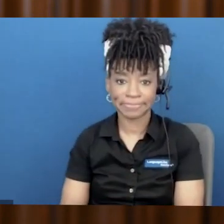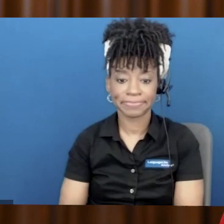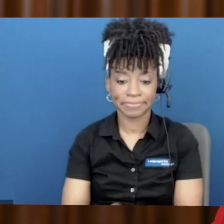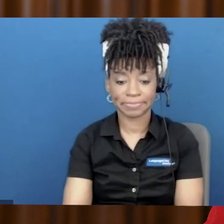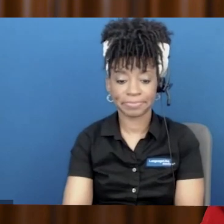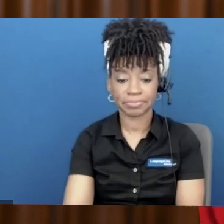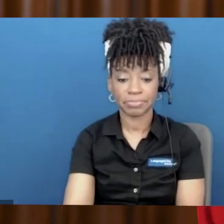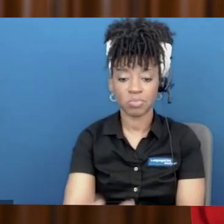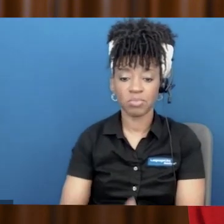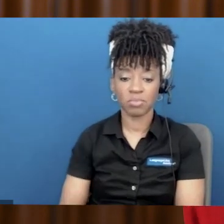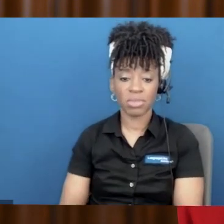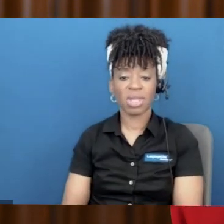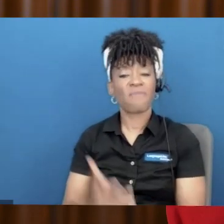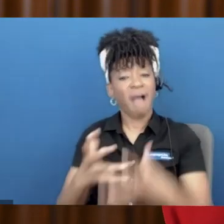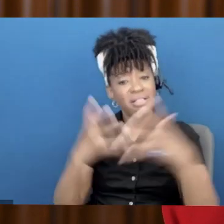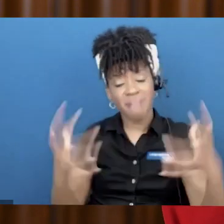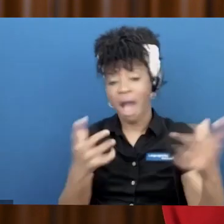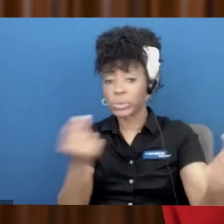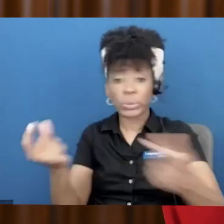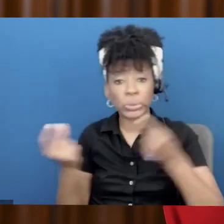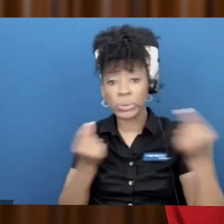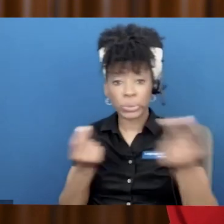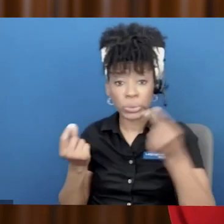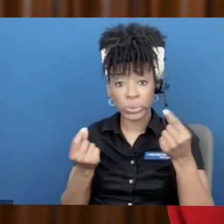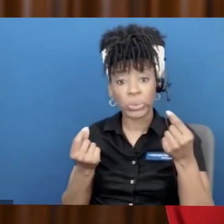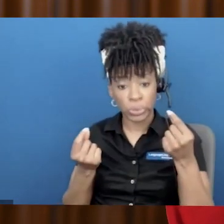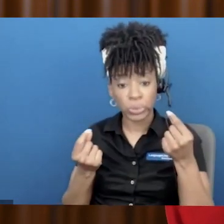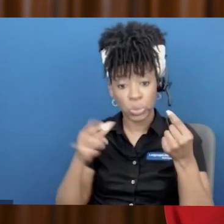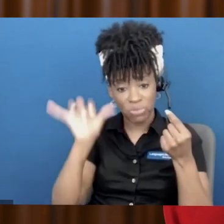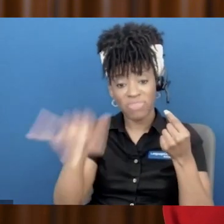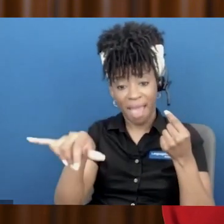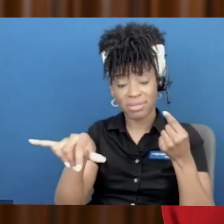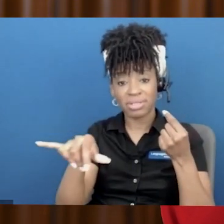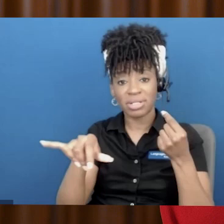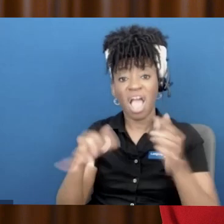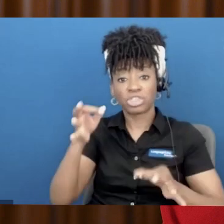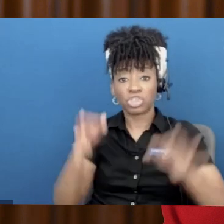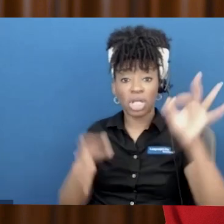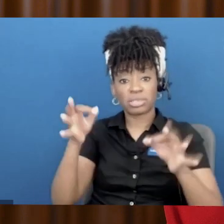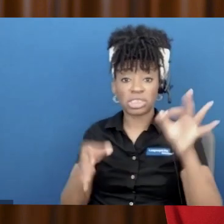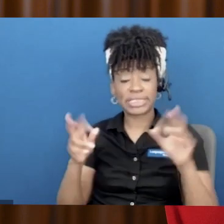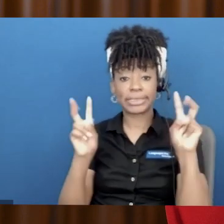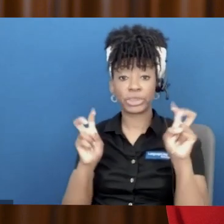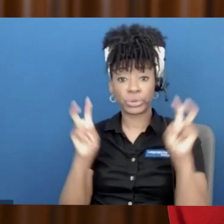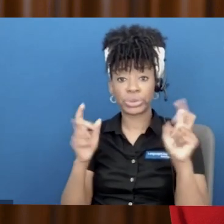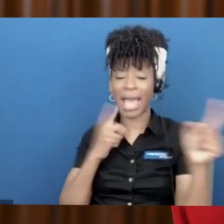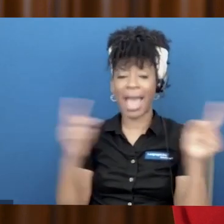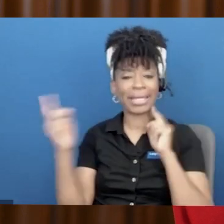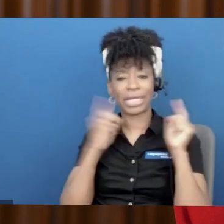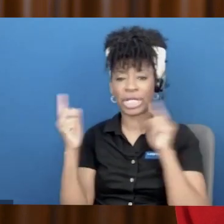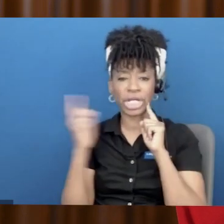And there is much to do to ensure that opportunity. When it comes to criminal justice issues, I hear too many